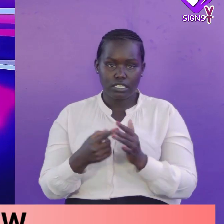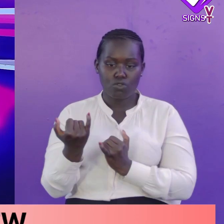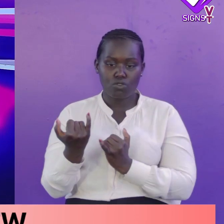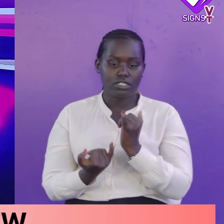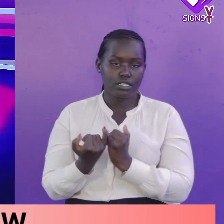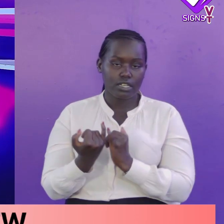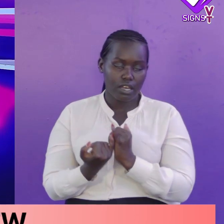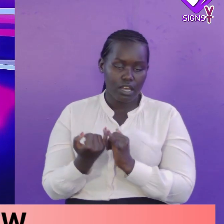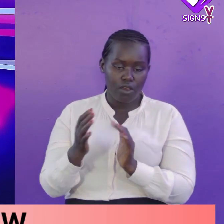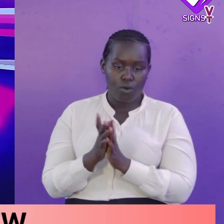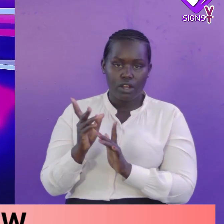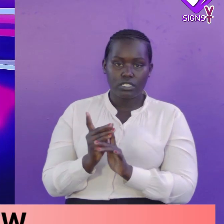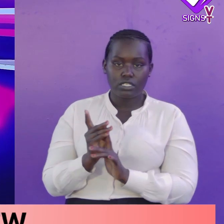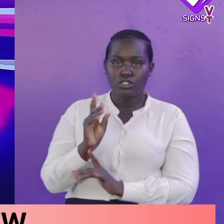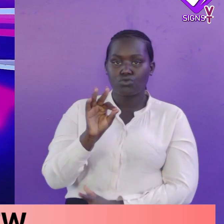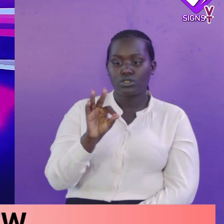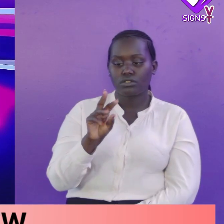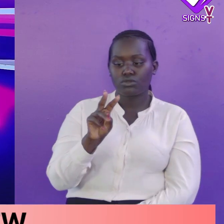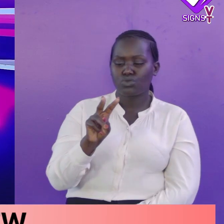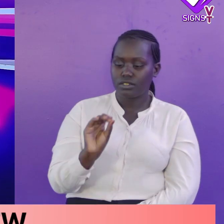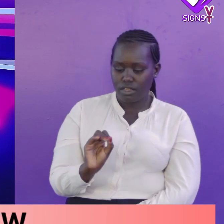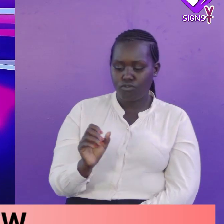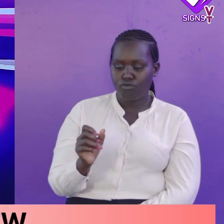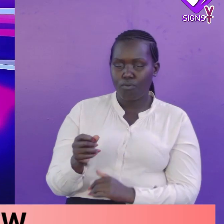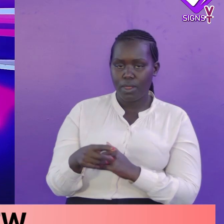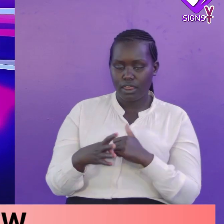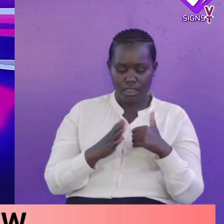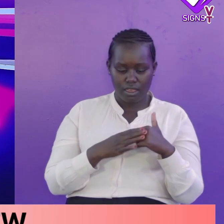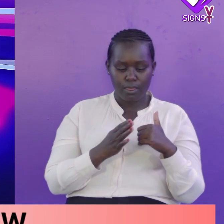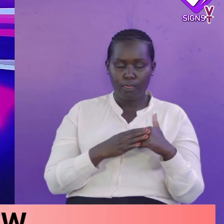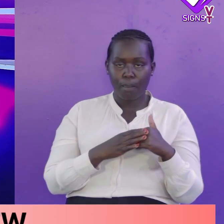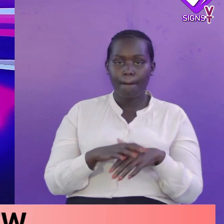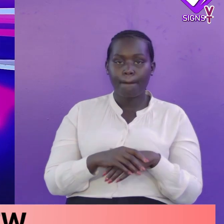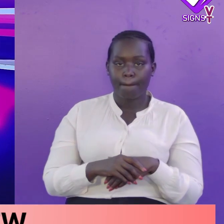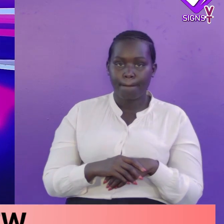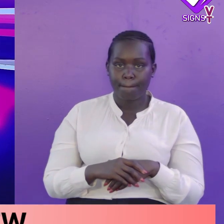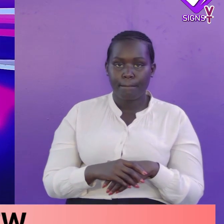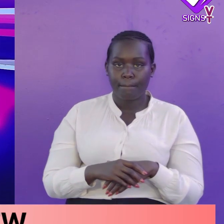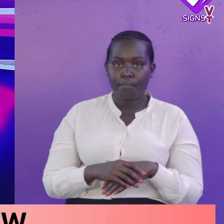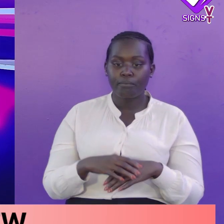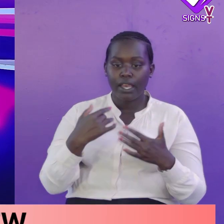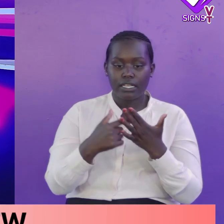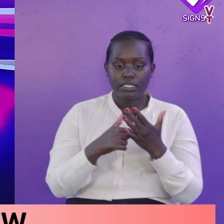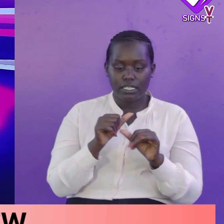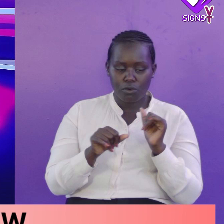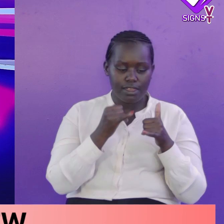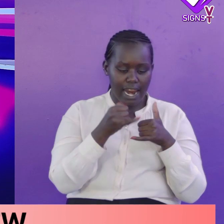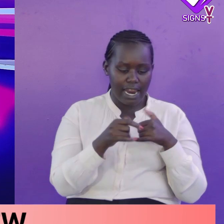Saturday, the 20th of September. Now, looking at last